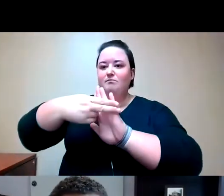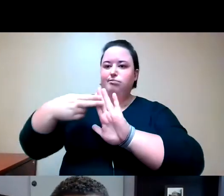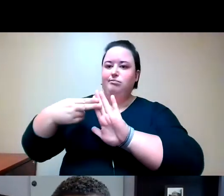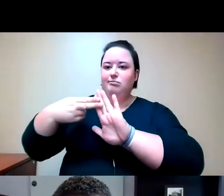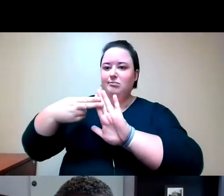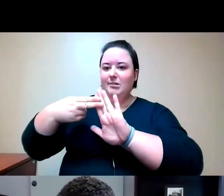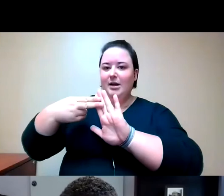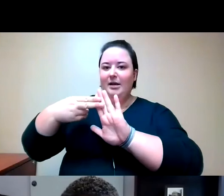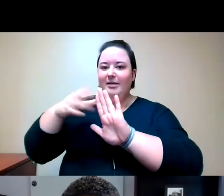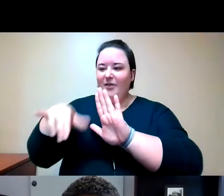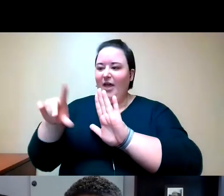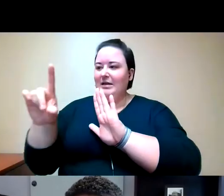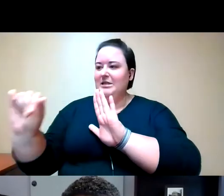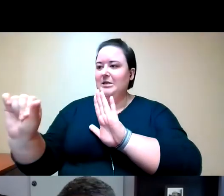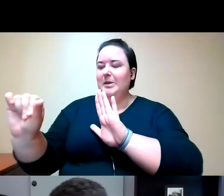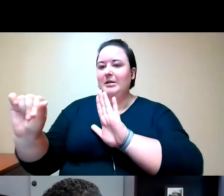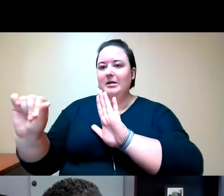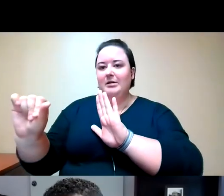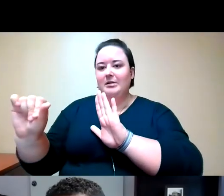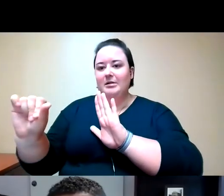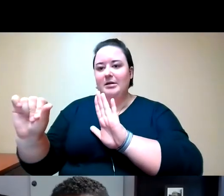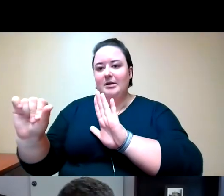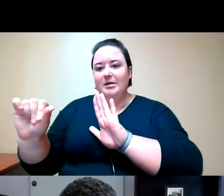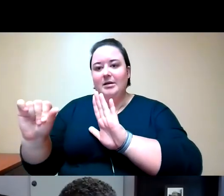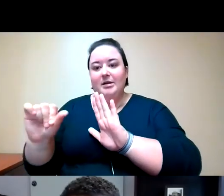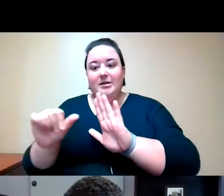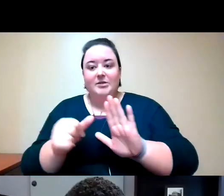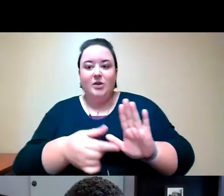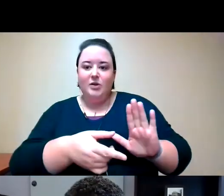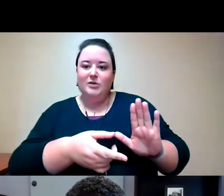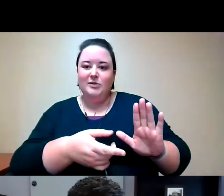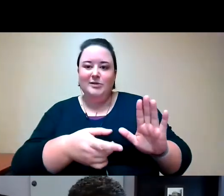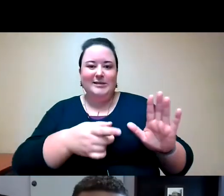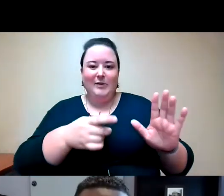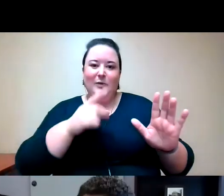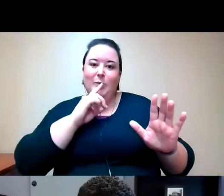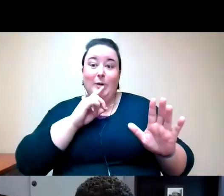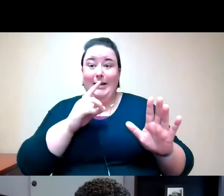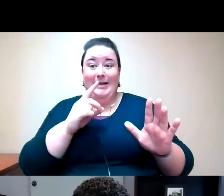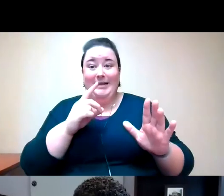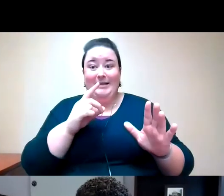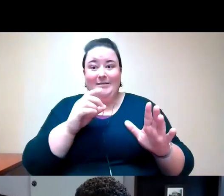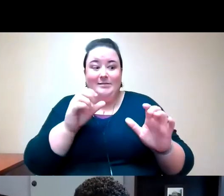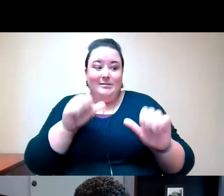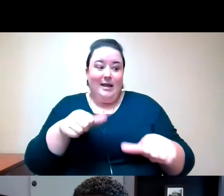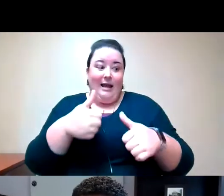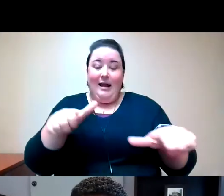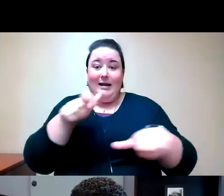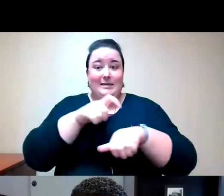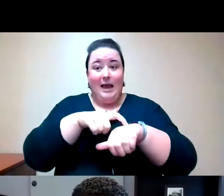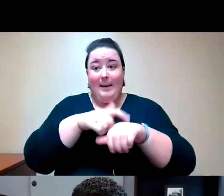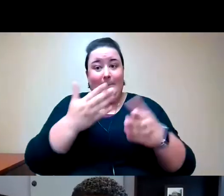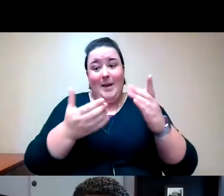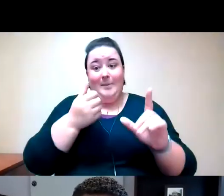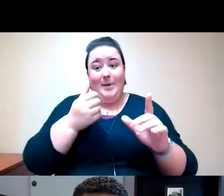over disability, in a way that while it is the one group that any one of us may join at any part of our lives, it is still